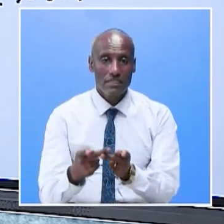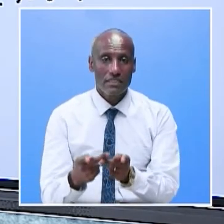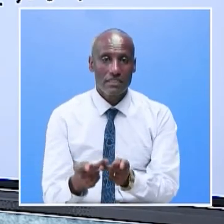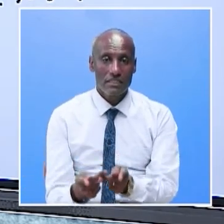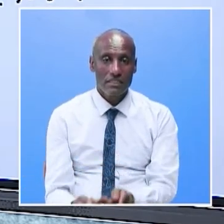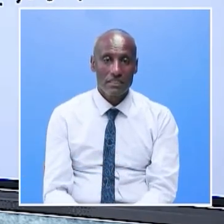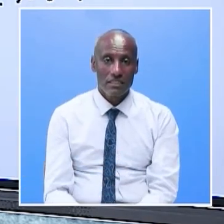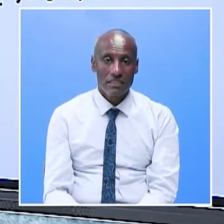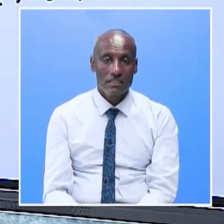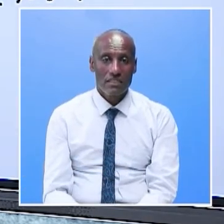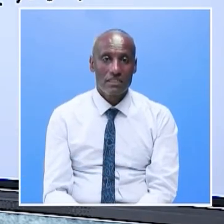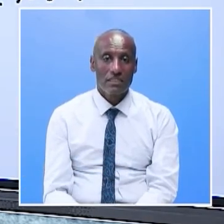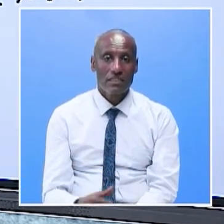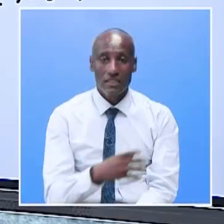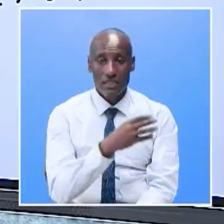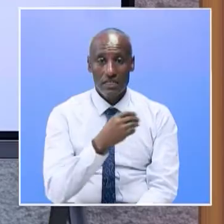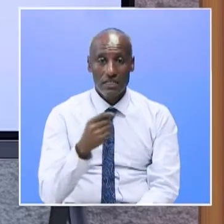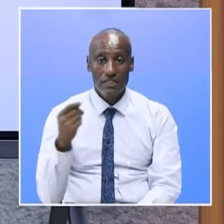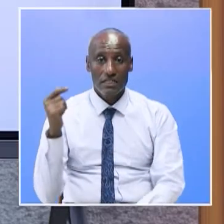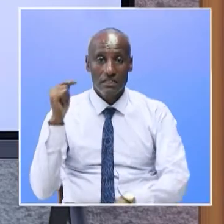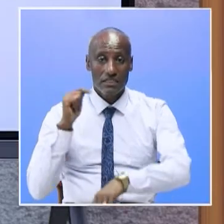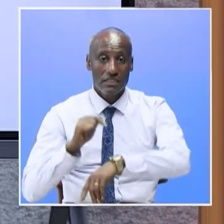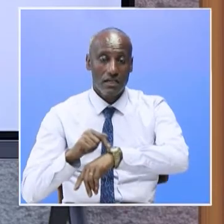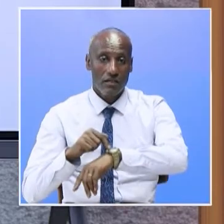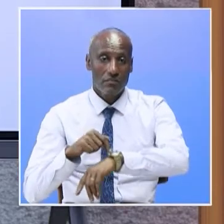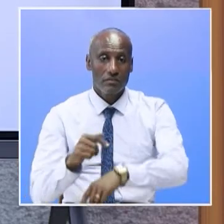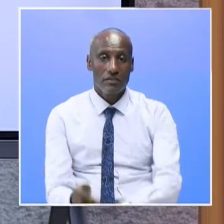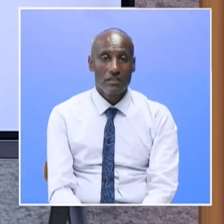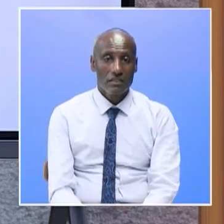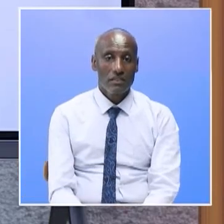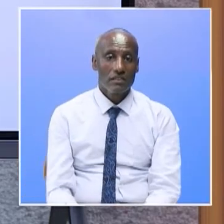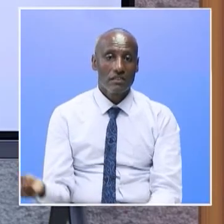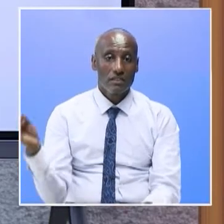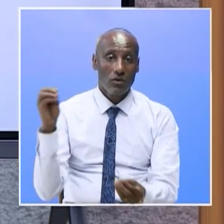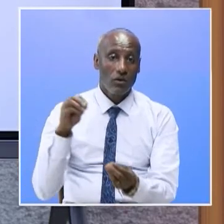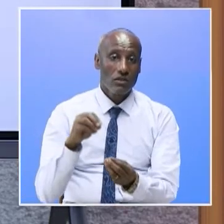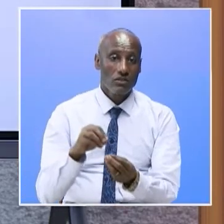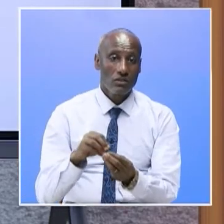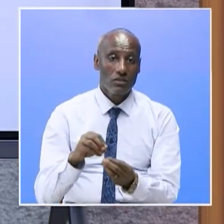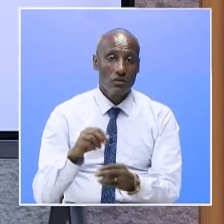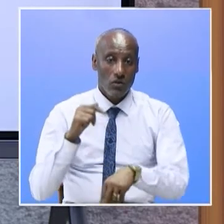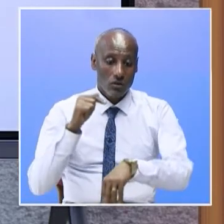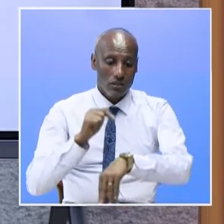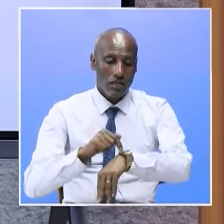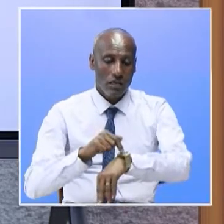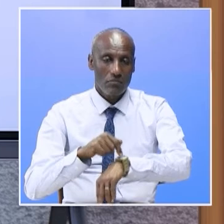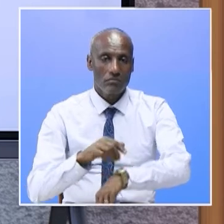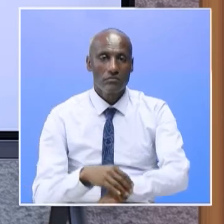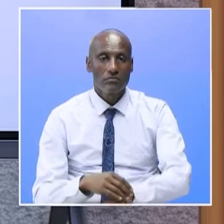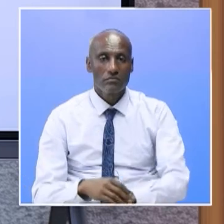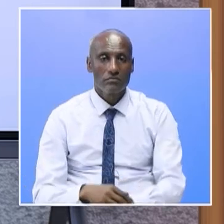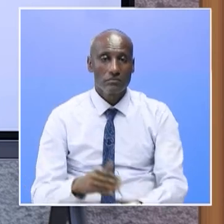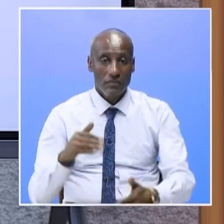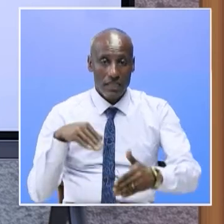students, a place, and also time, and also what we called time. What?